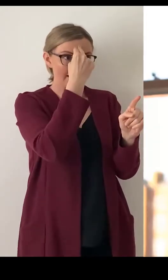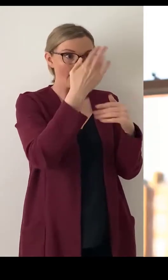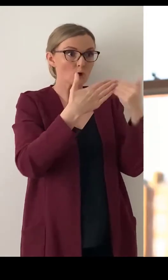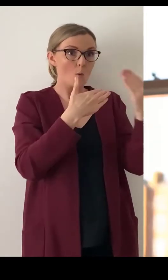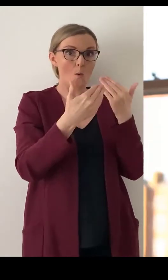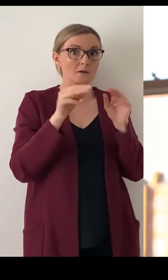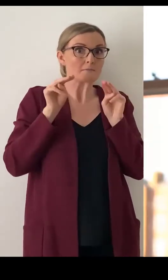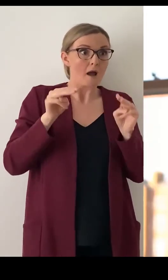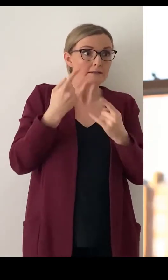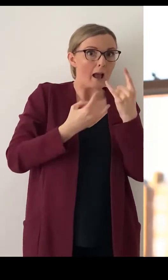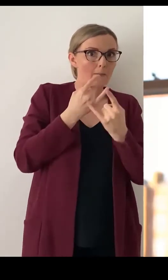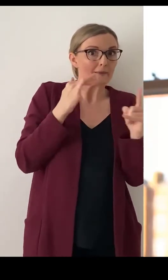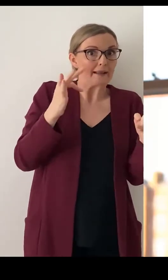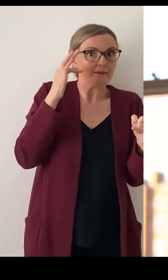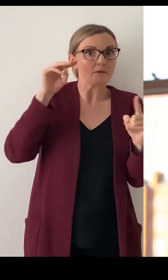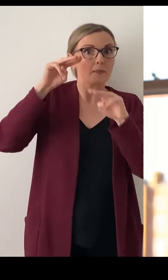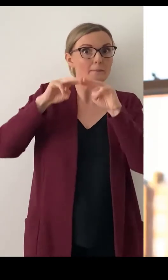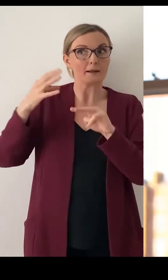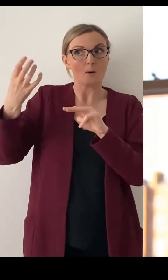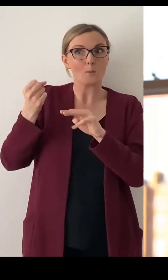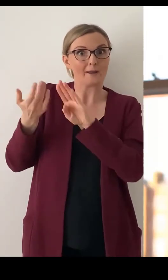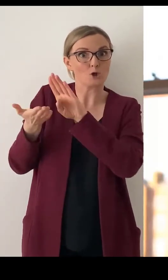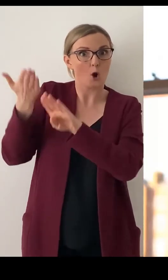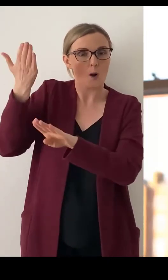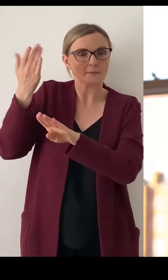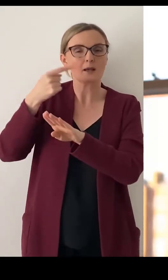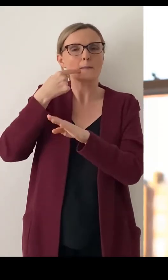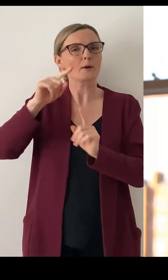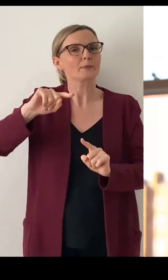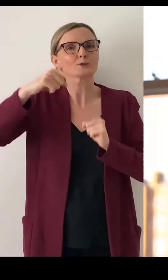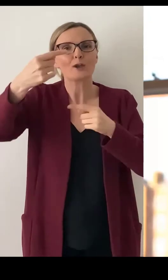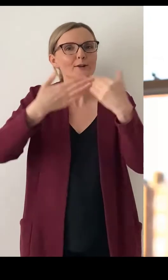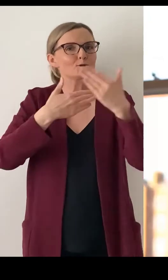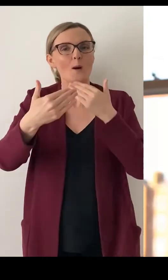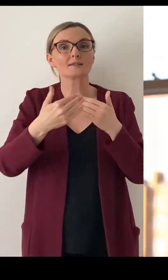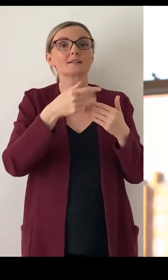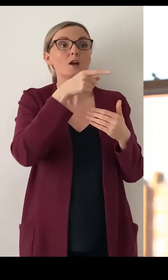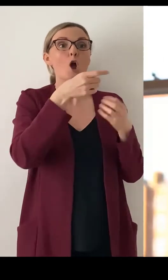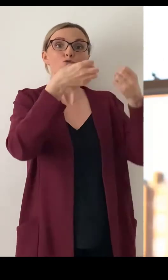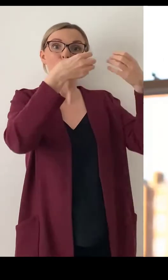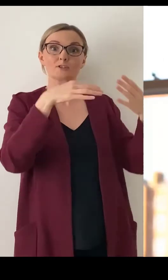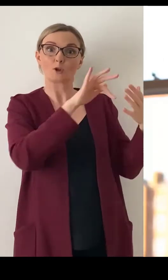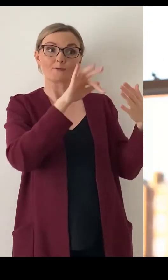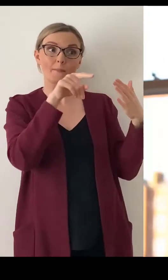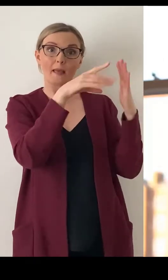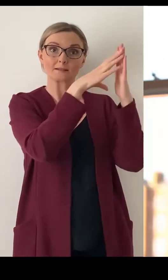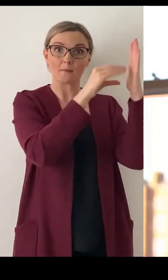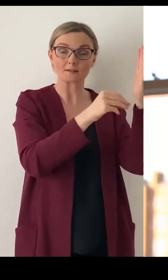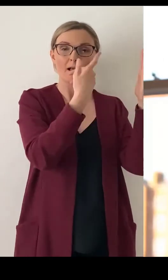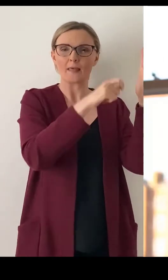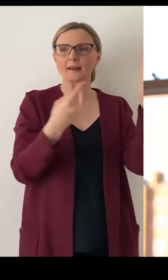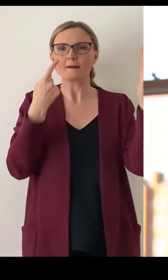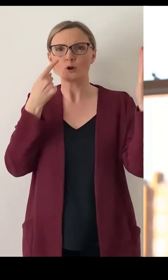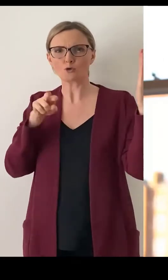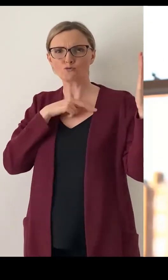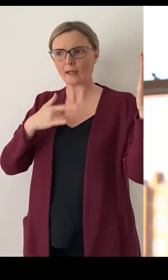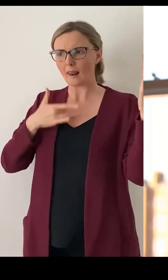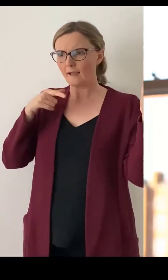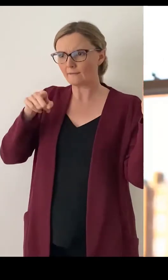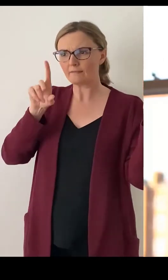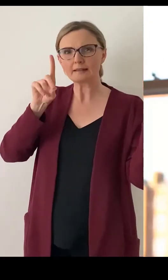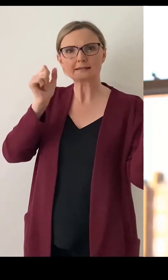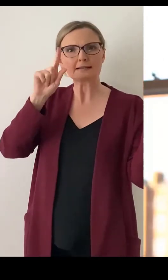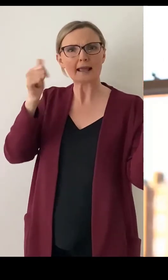when a minimum wage goes up. Then the challenge is you take the predictions of your model and you look at the actual data and you test